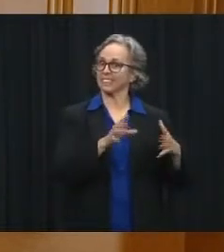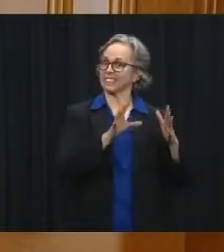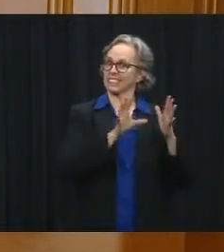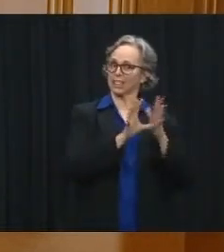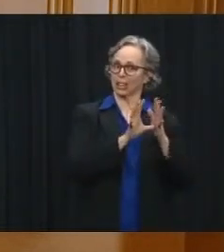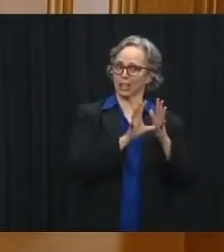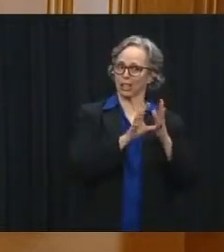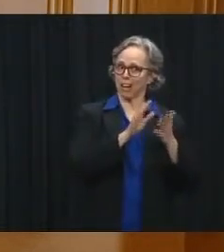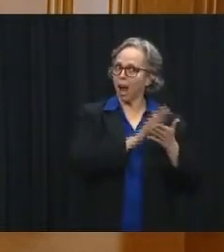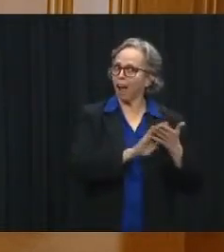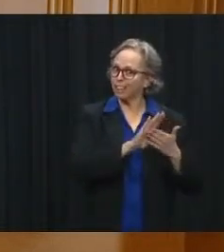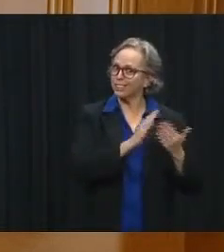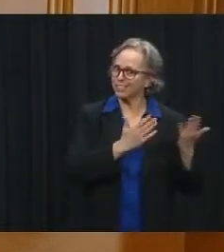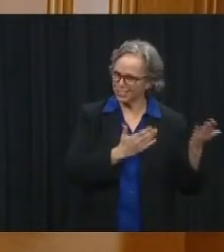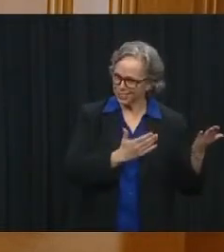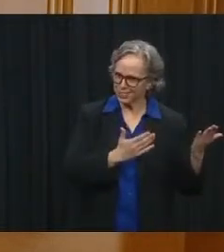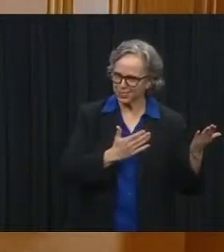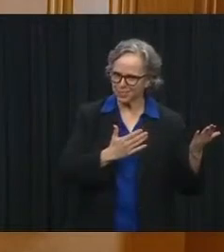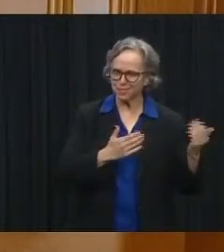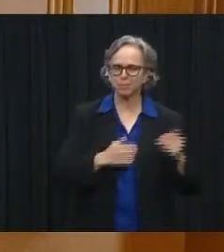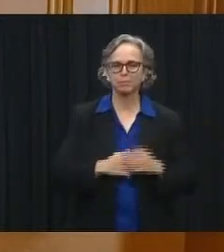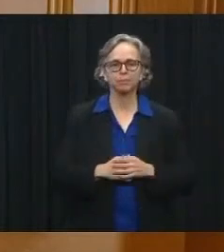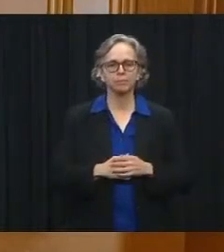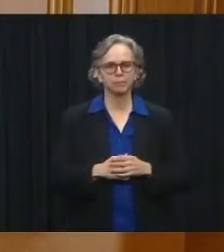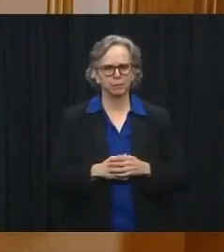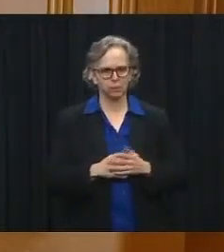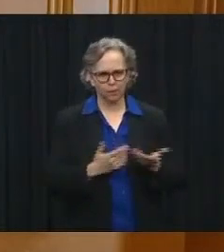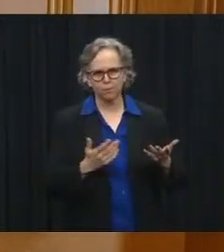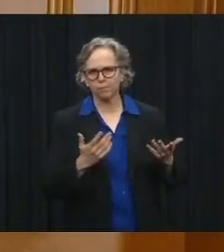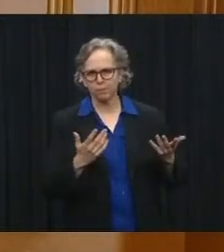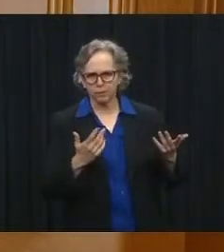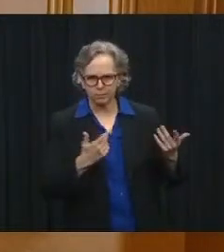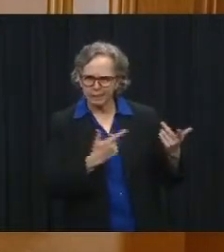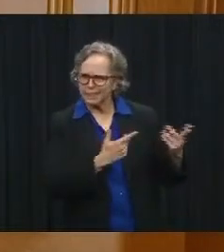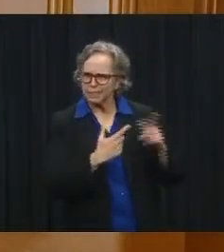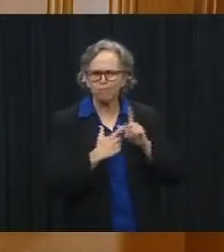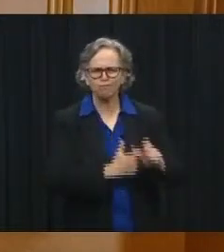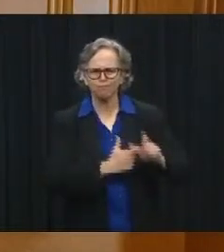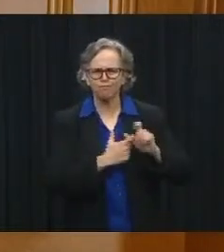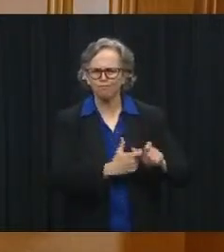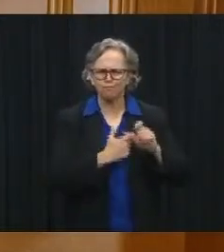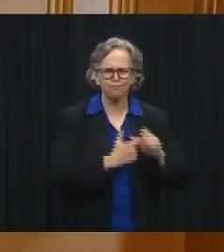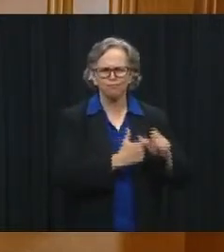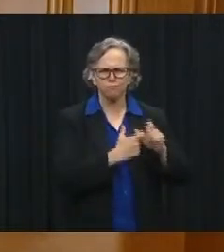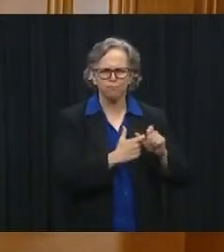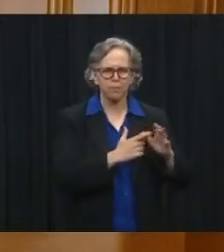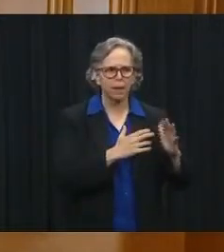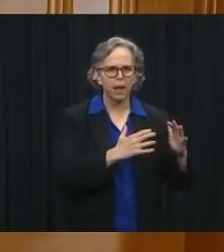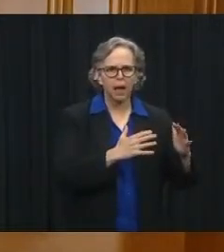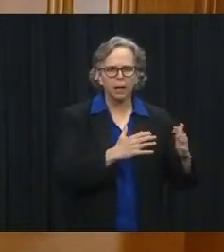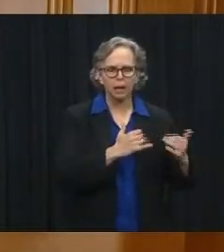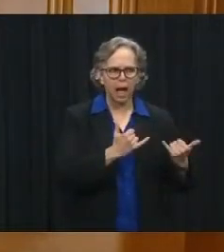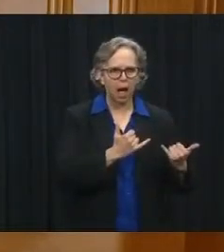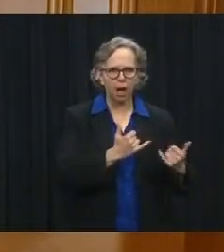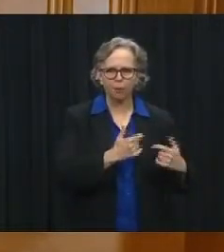college, and of course his track and field career was ended abruptly,